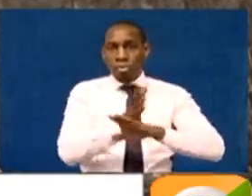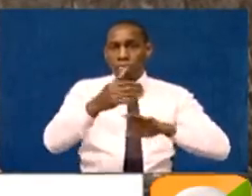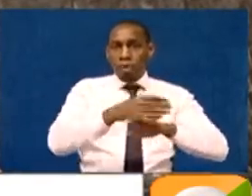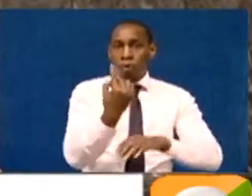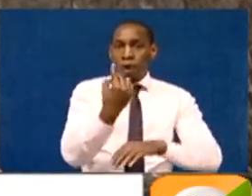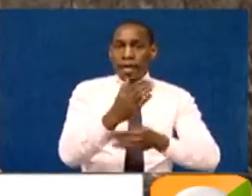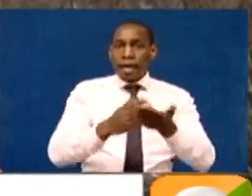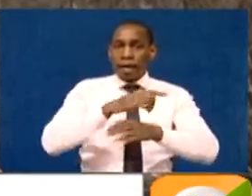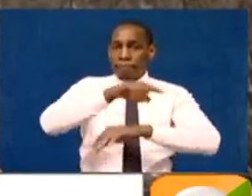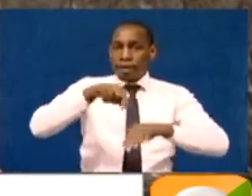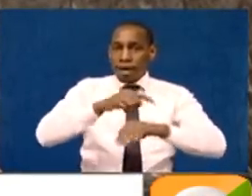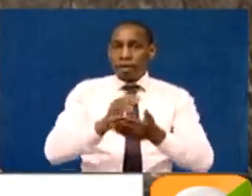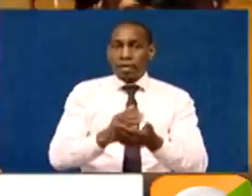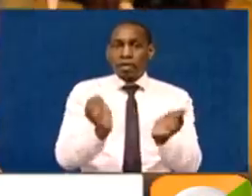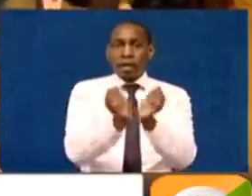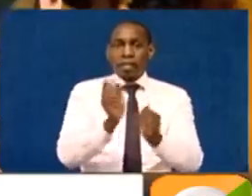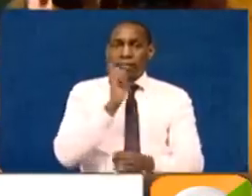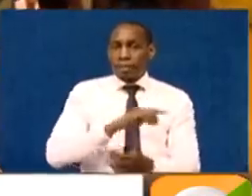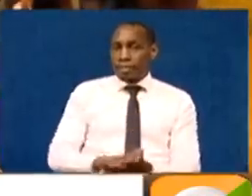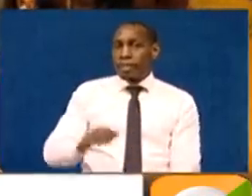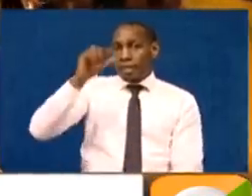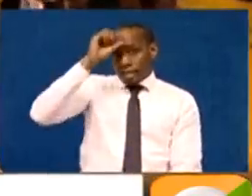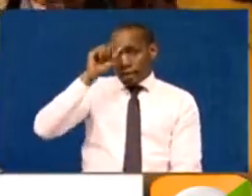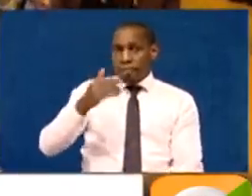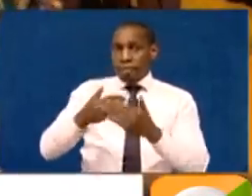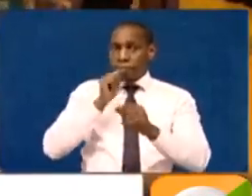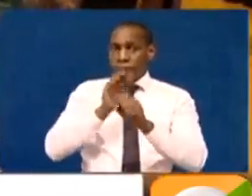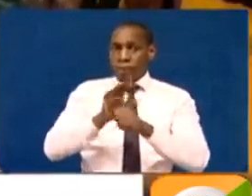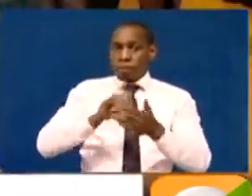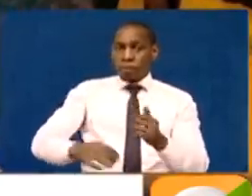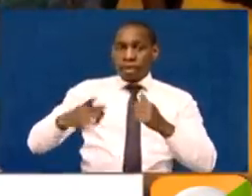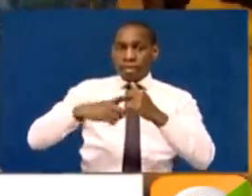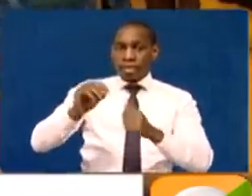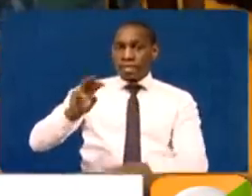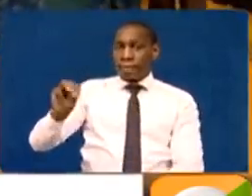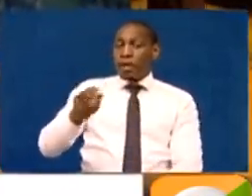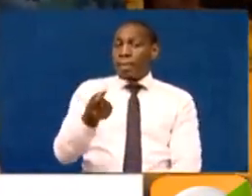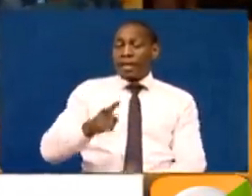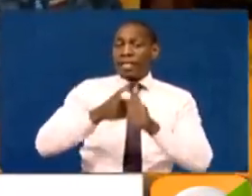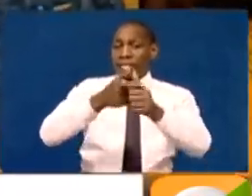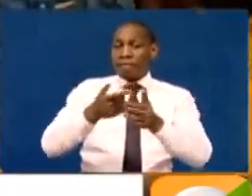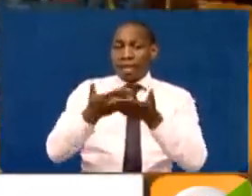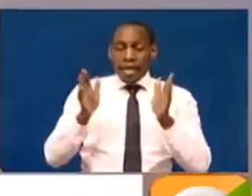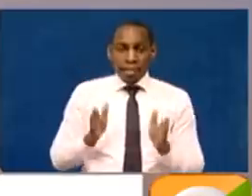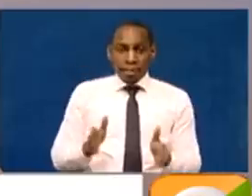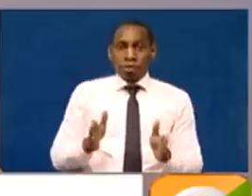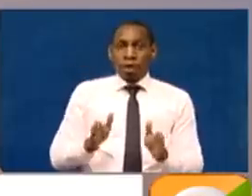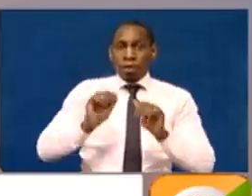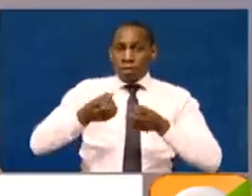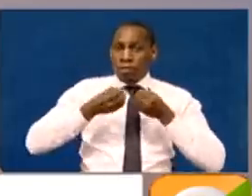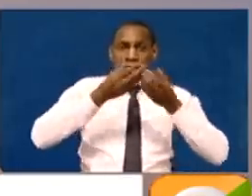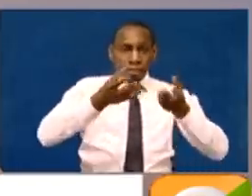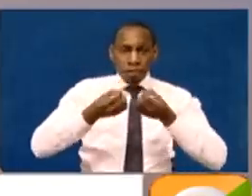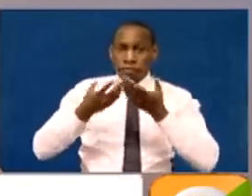saa 1:30 na tukaweza kuwakamata. The government had promised a 60 million Kenya shillings reward for anyone who could